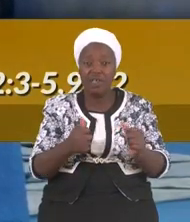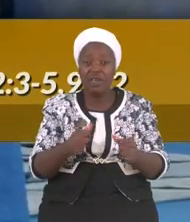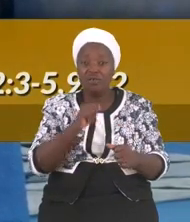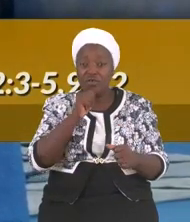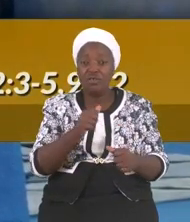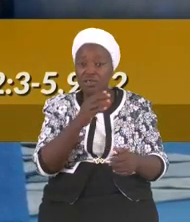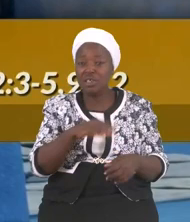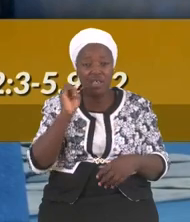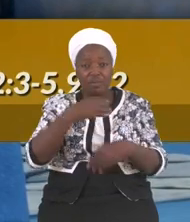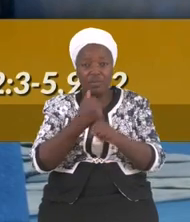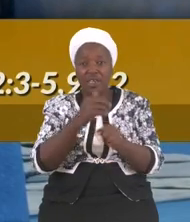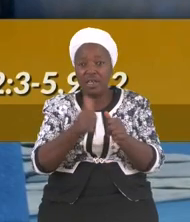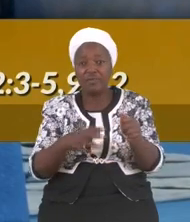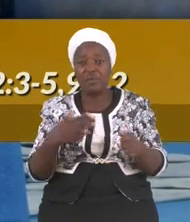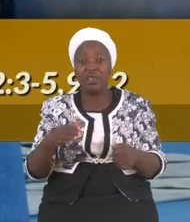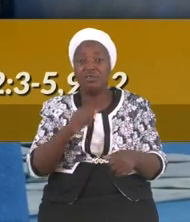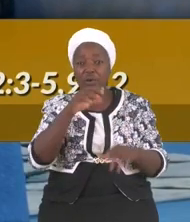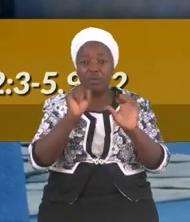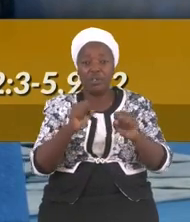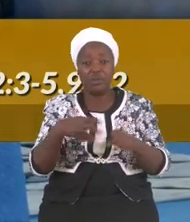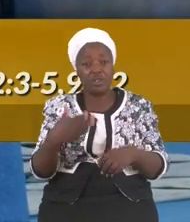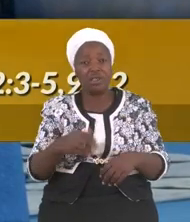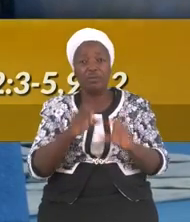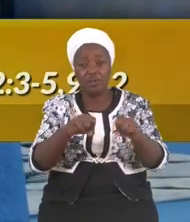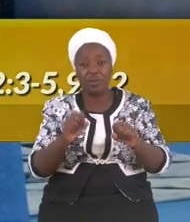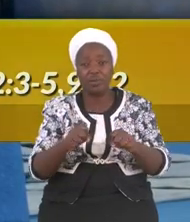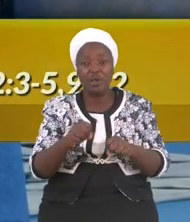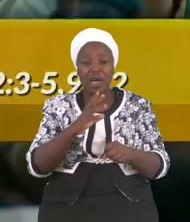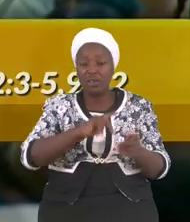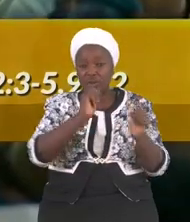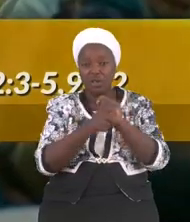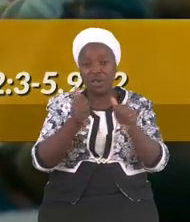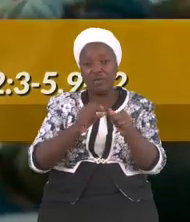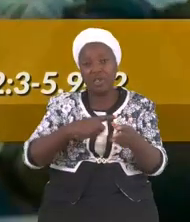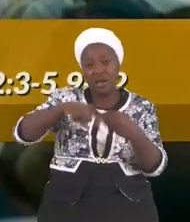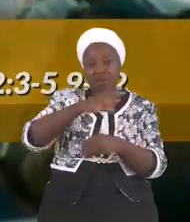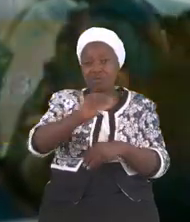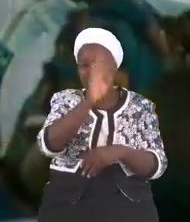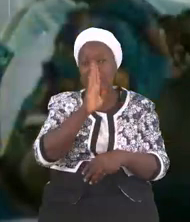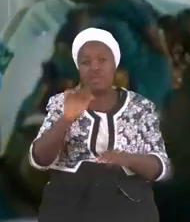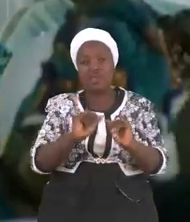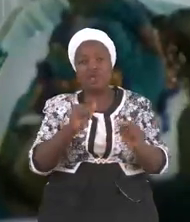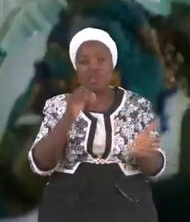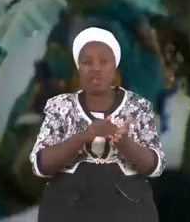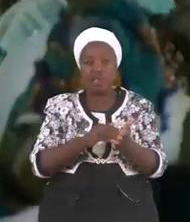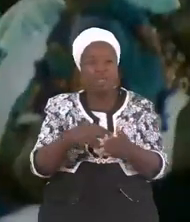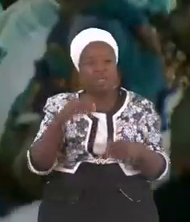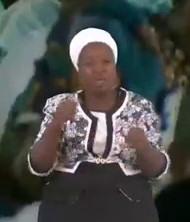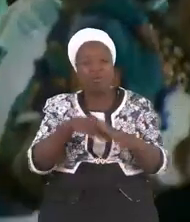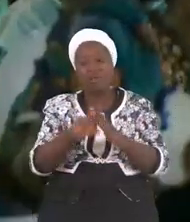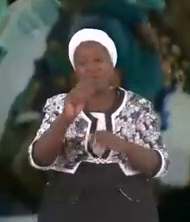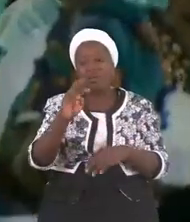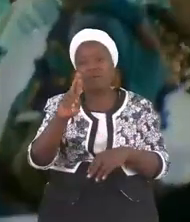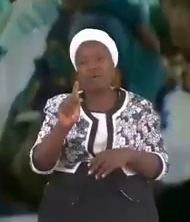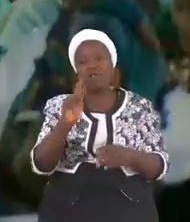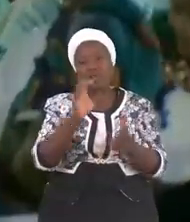everything around. You will never be the same again. Look at Mark chapter 2. In